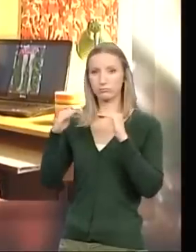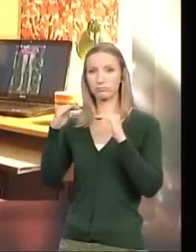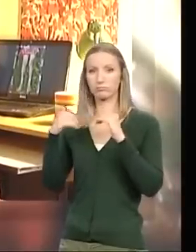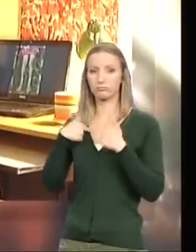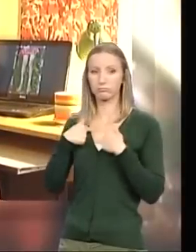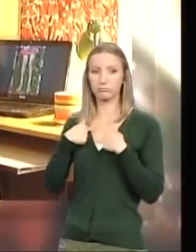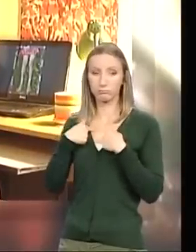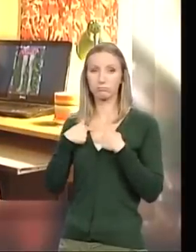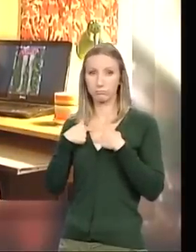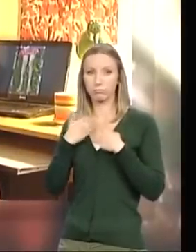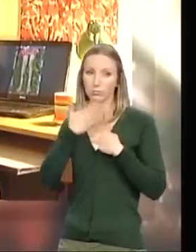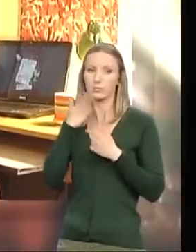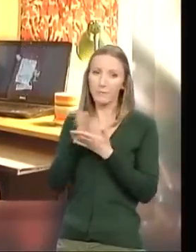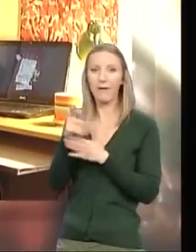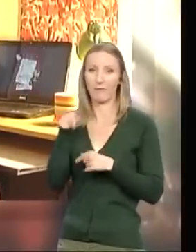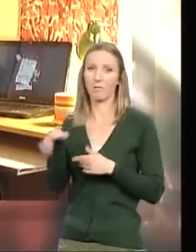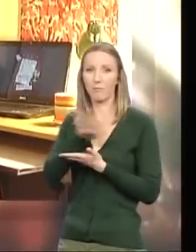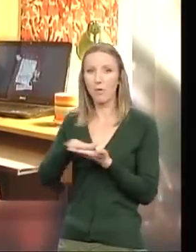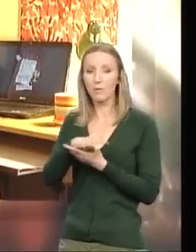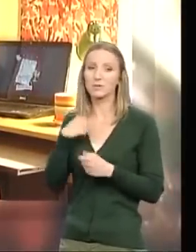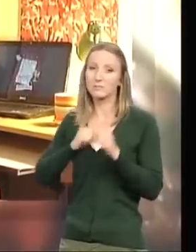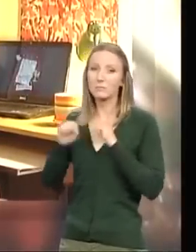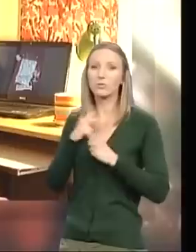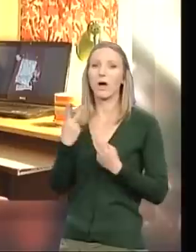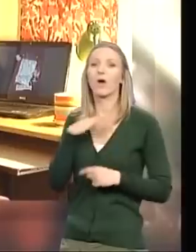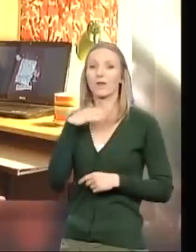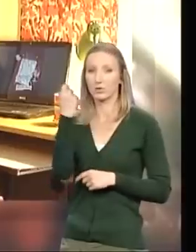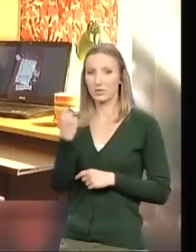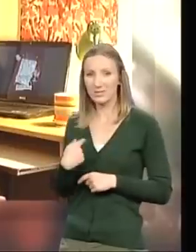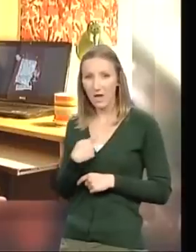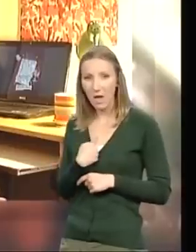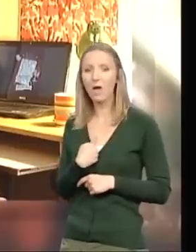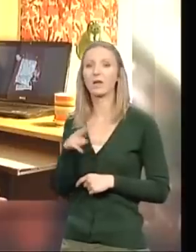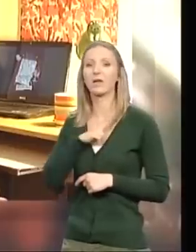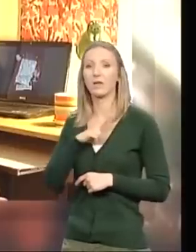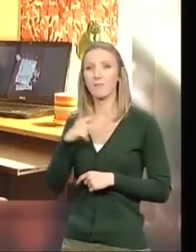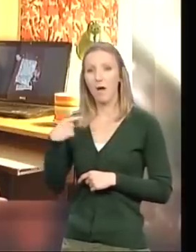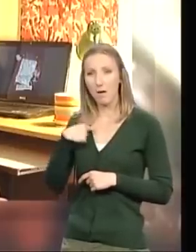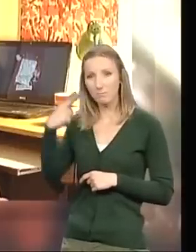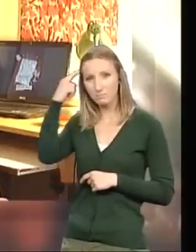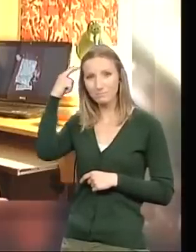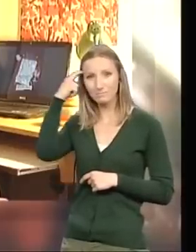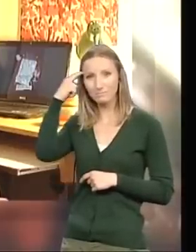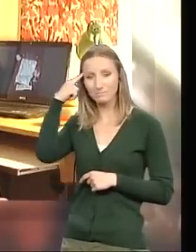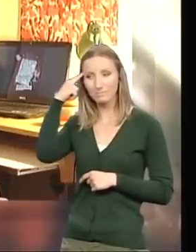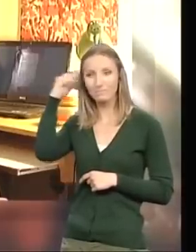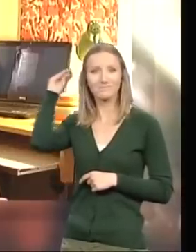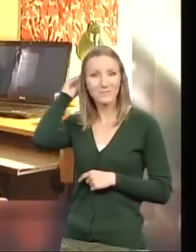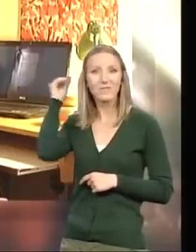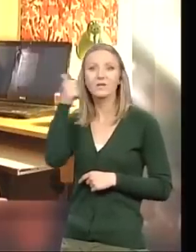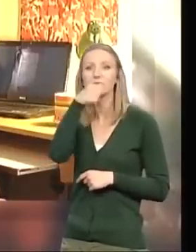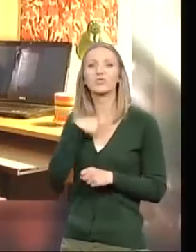this area, and I'm trying to, as a graphic designer, I'm aware of what I'm